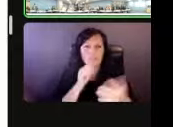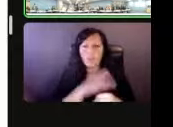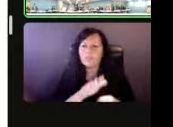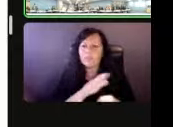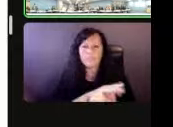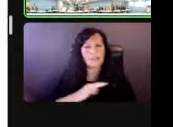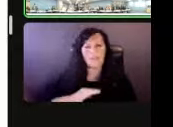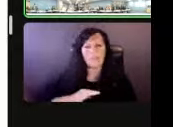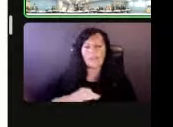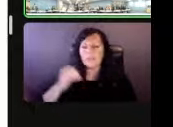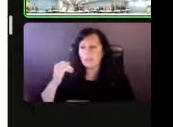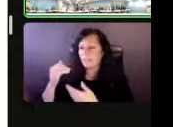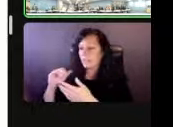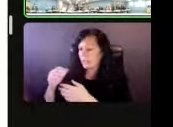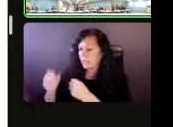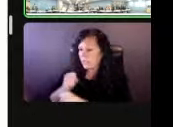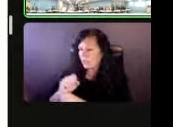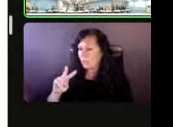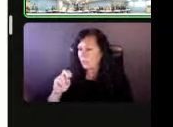to 2008, you know, we're behind like